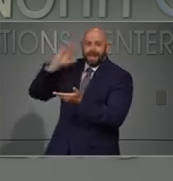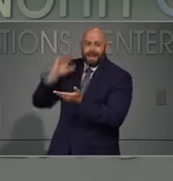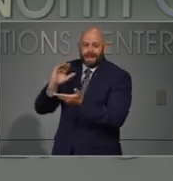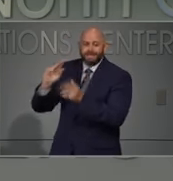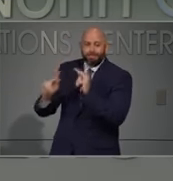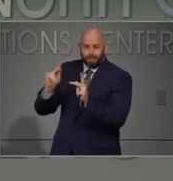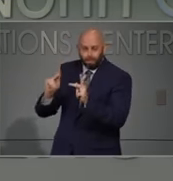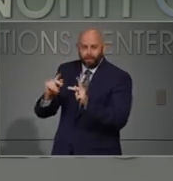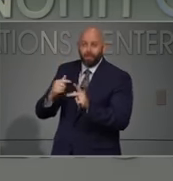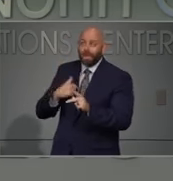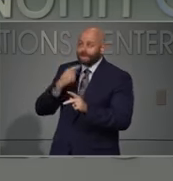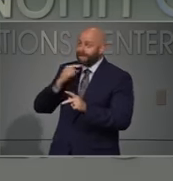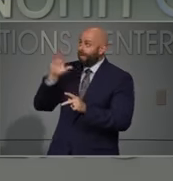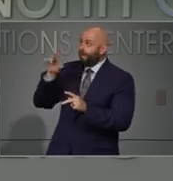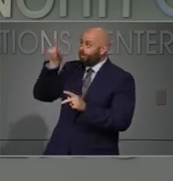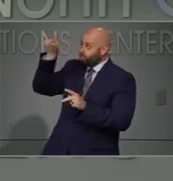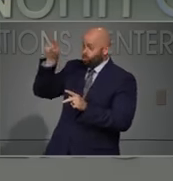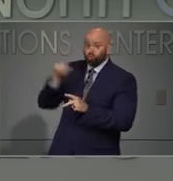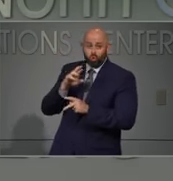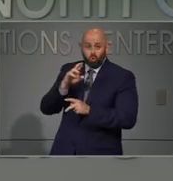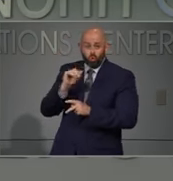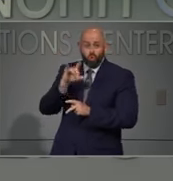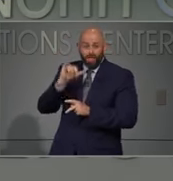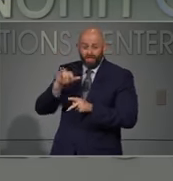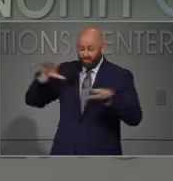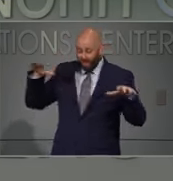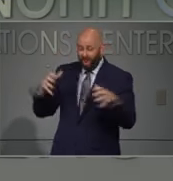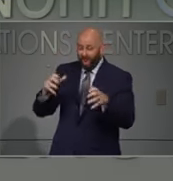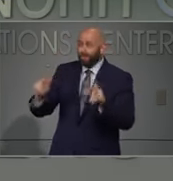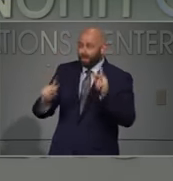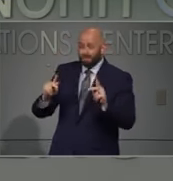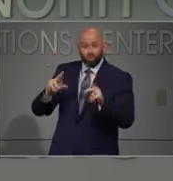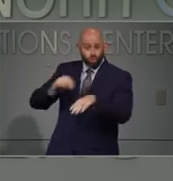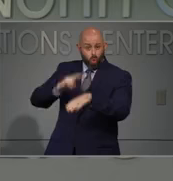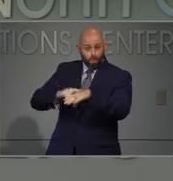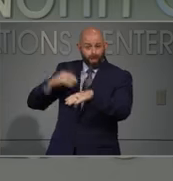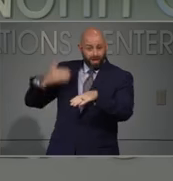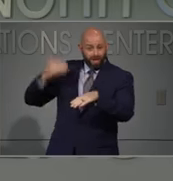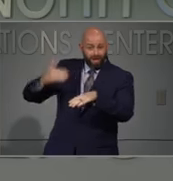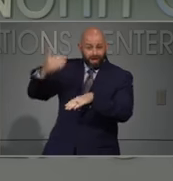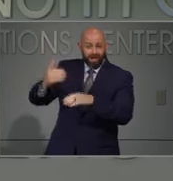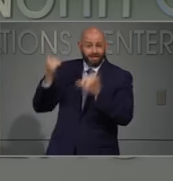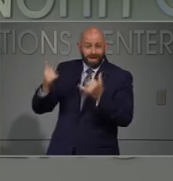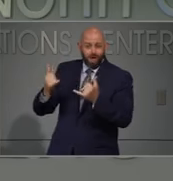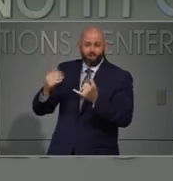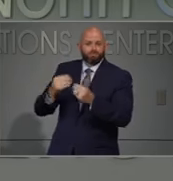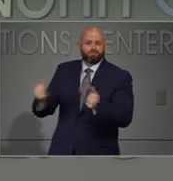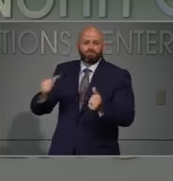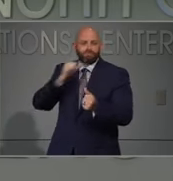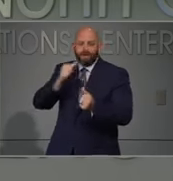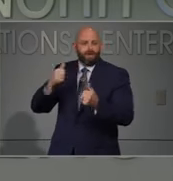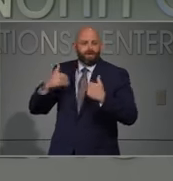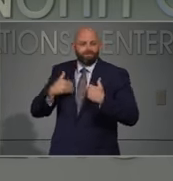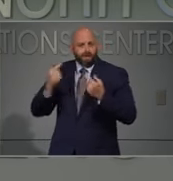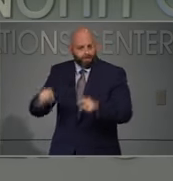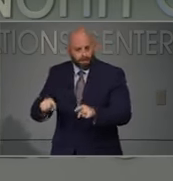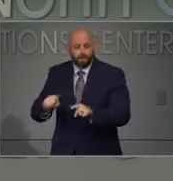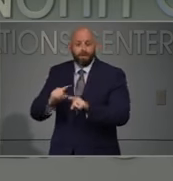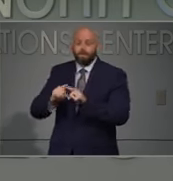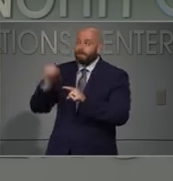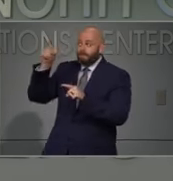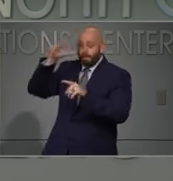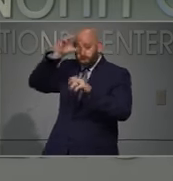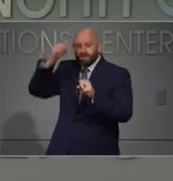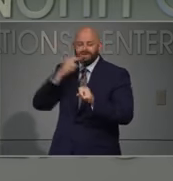him for not holding those big rallies during this time of the pandemic. But he said that he wanted to have a